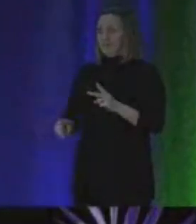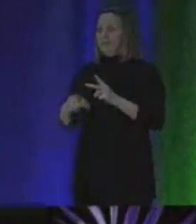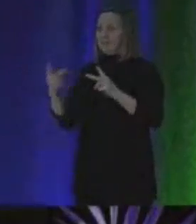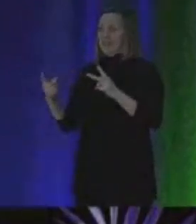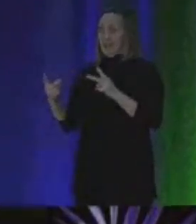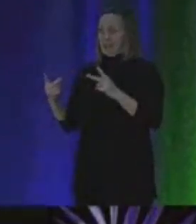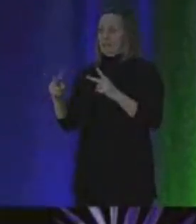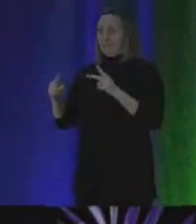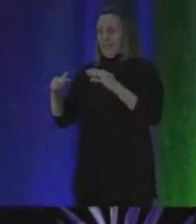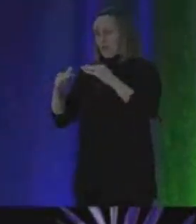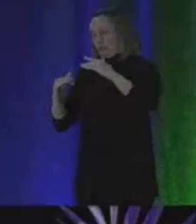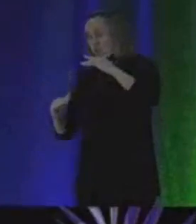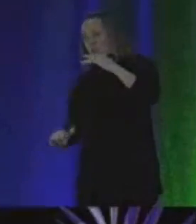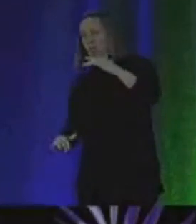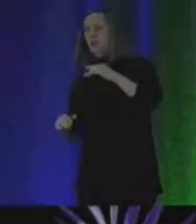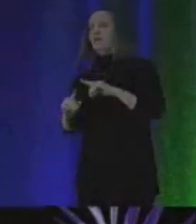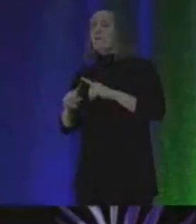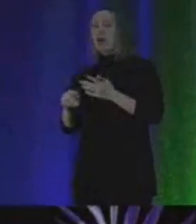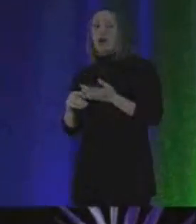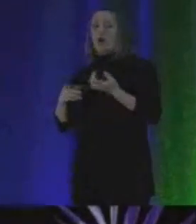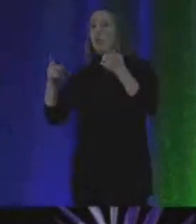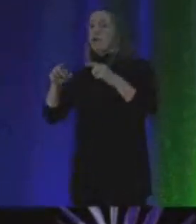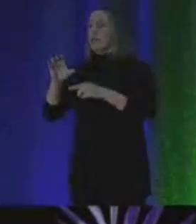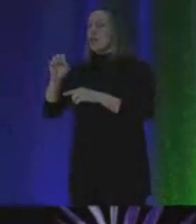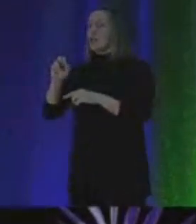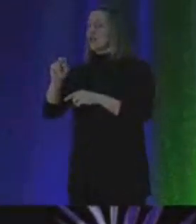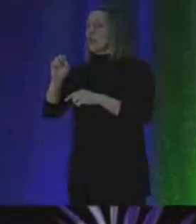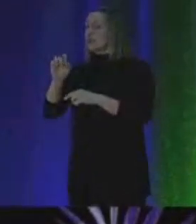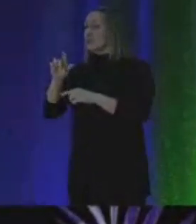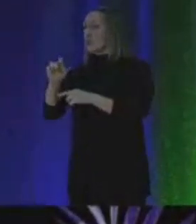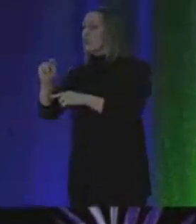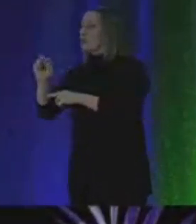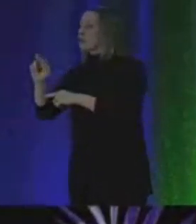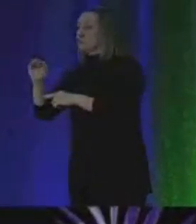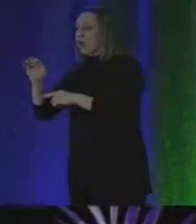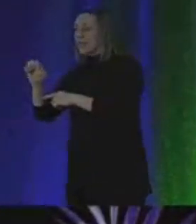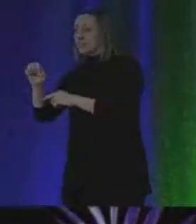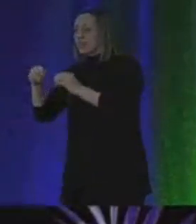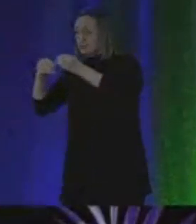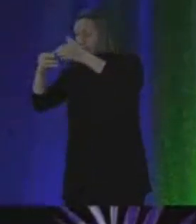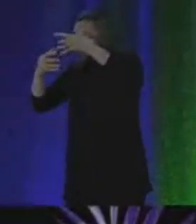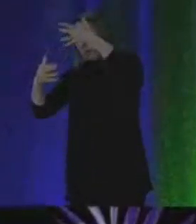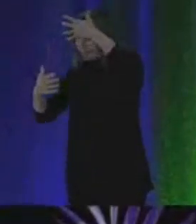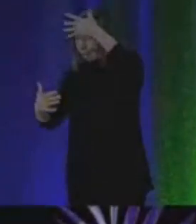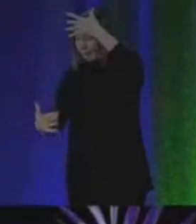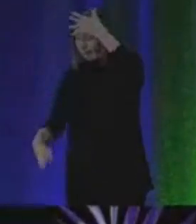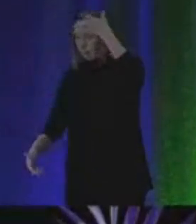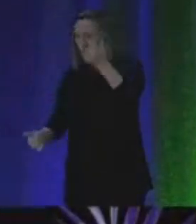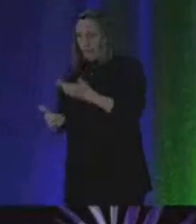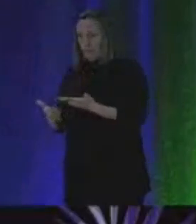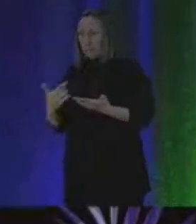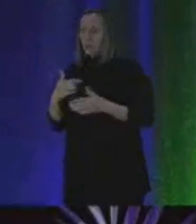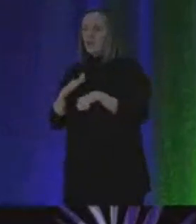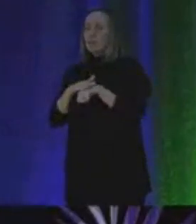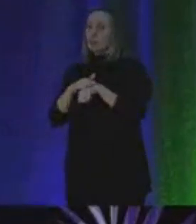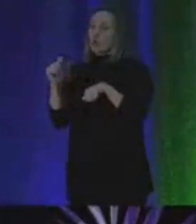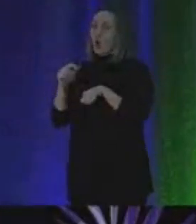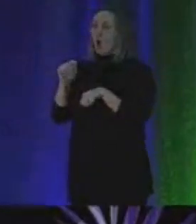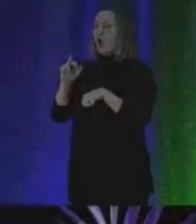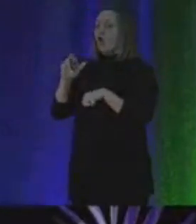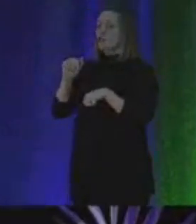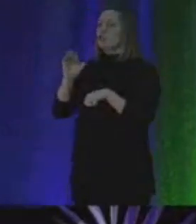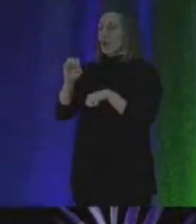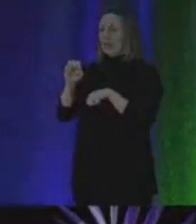down. Yeah, so when you call console trace, what it gives you is the whole trace, right? So I have this call trace function that's getting called.